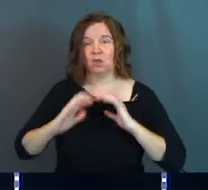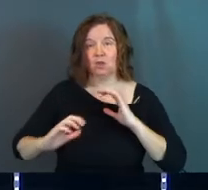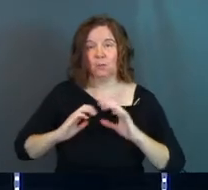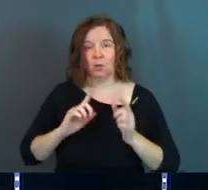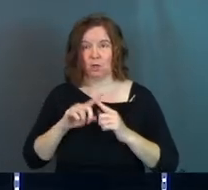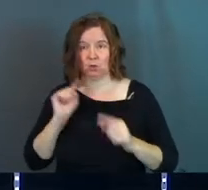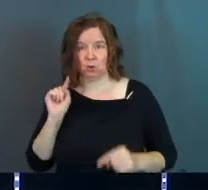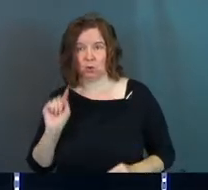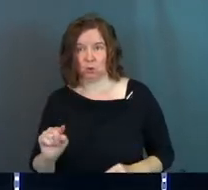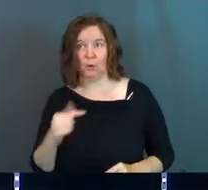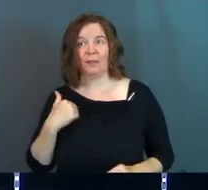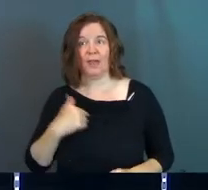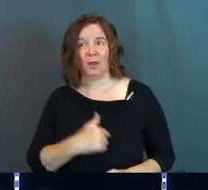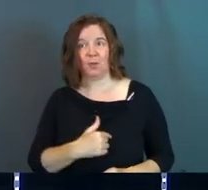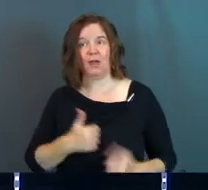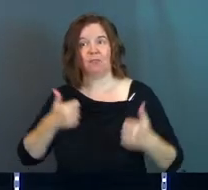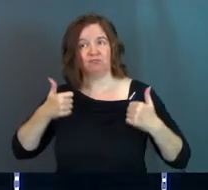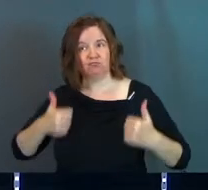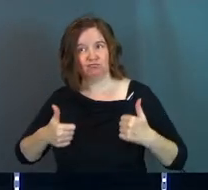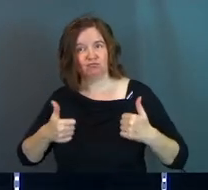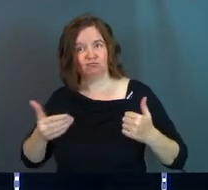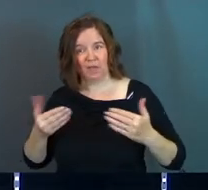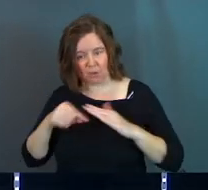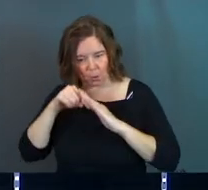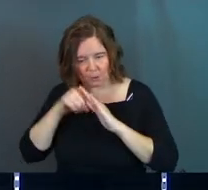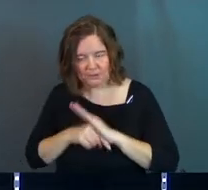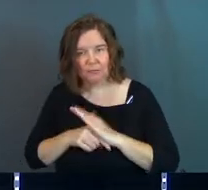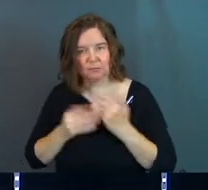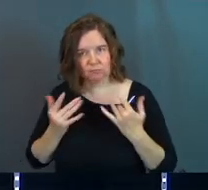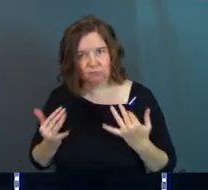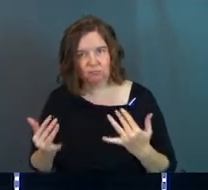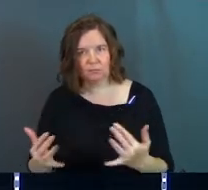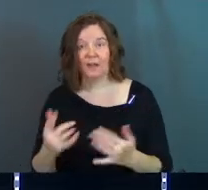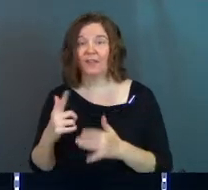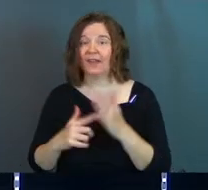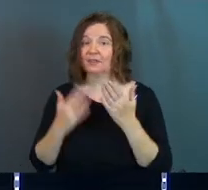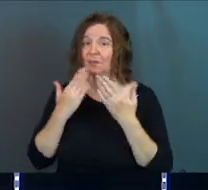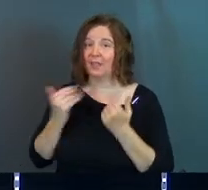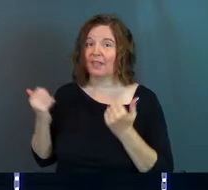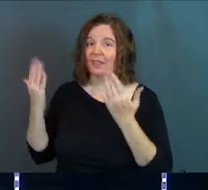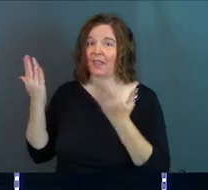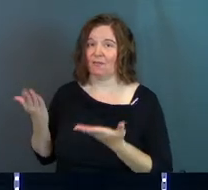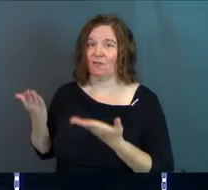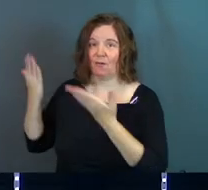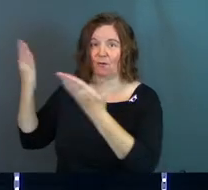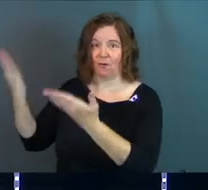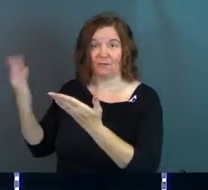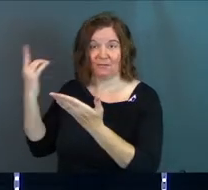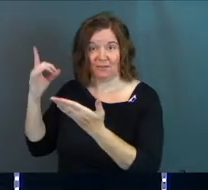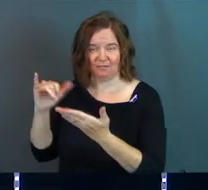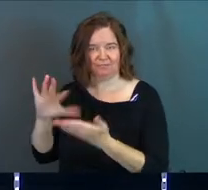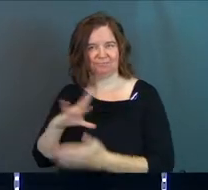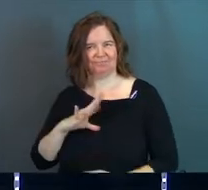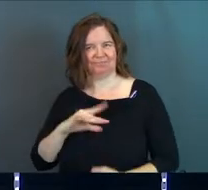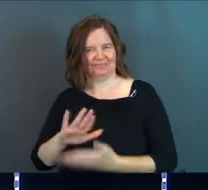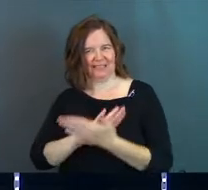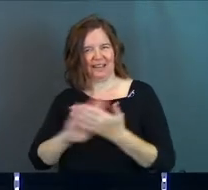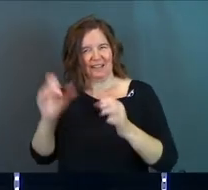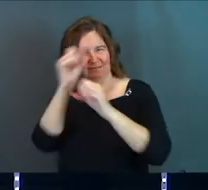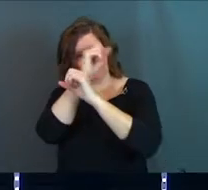communicate to you that we're good and going deeper. That's what a thank offering is. Isn't that a nicer